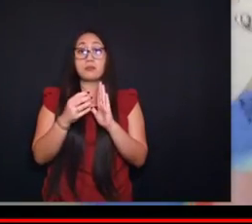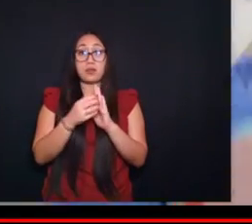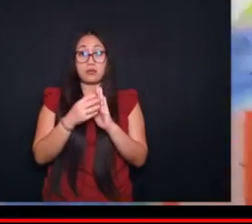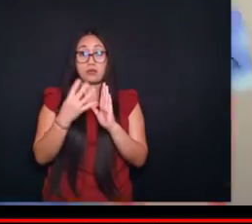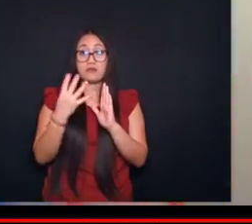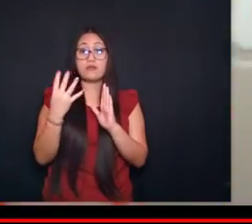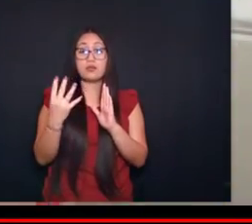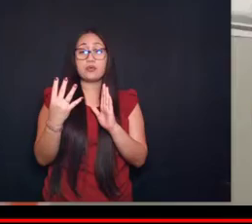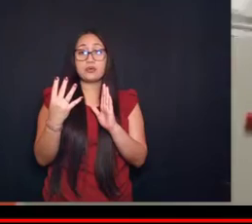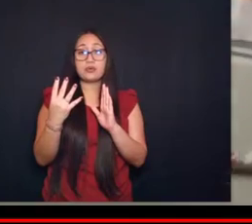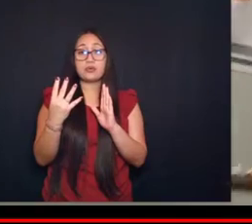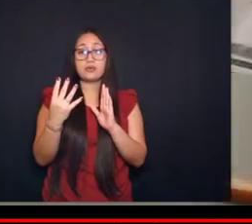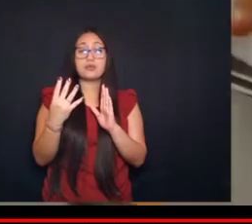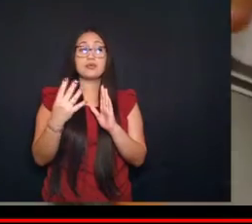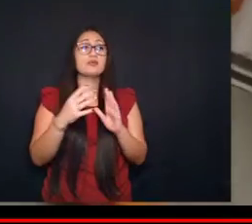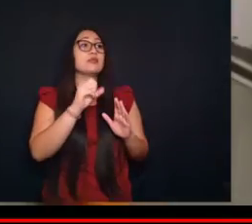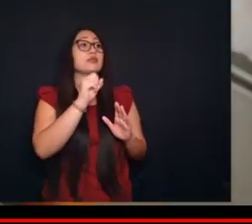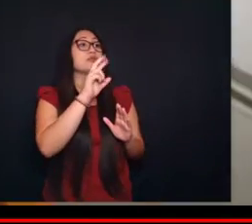4.